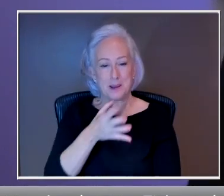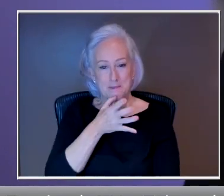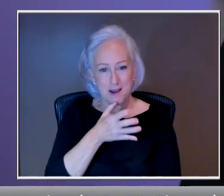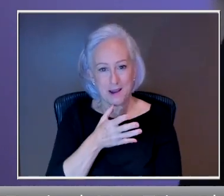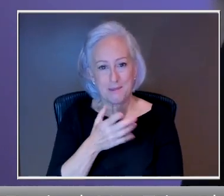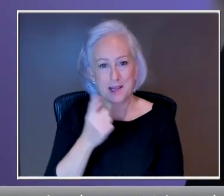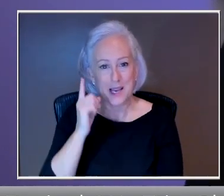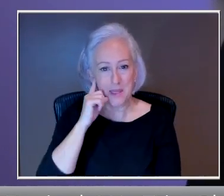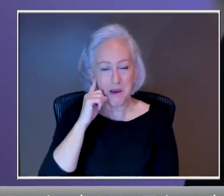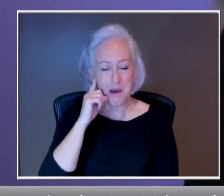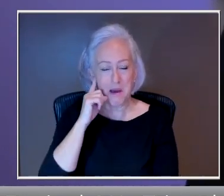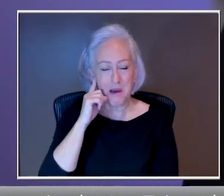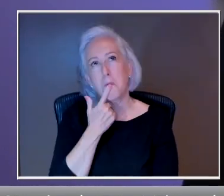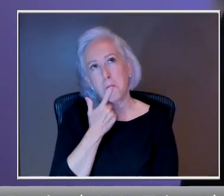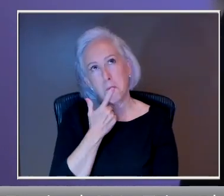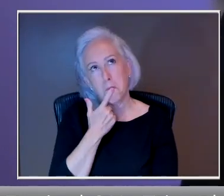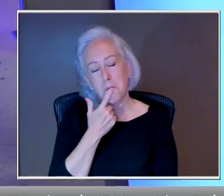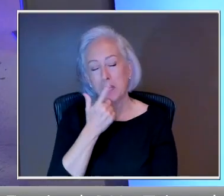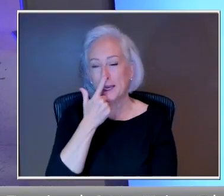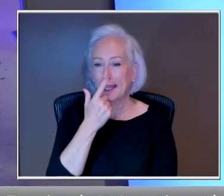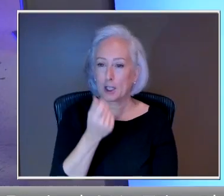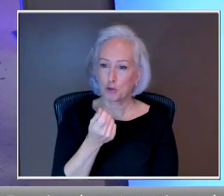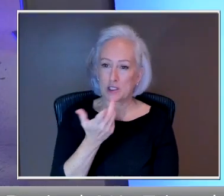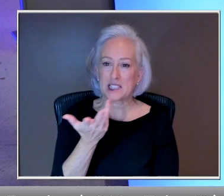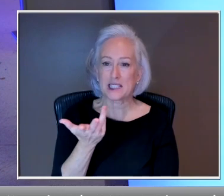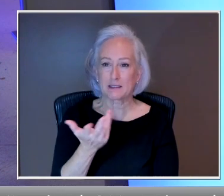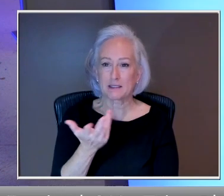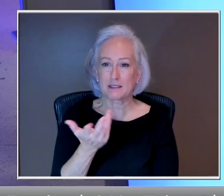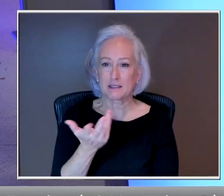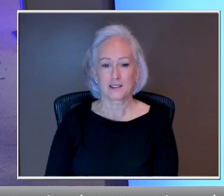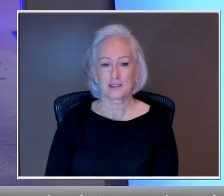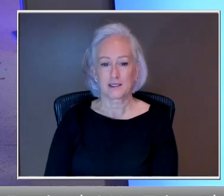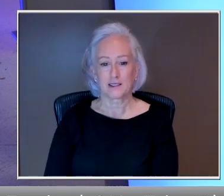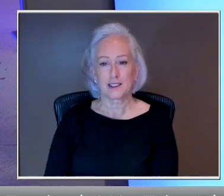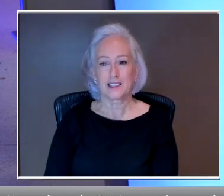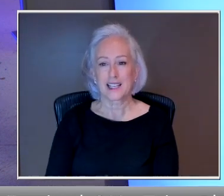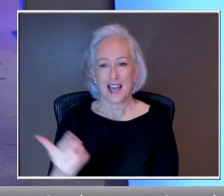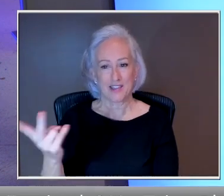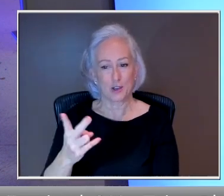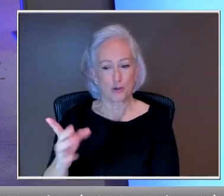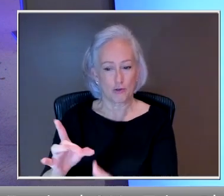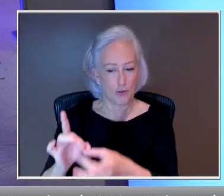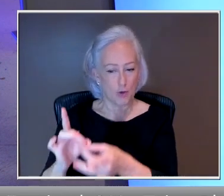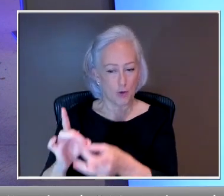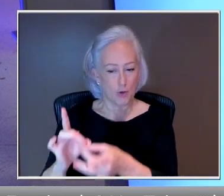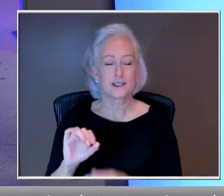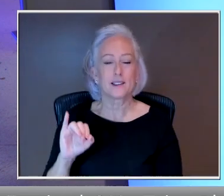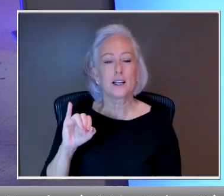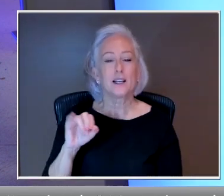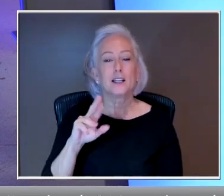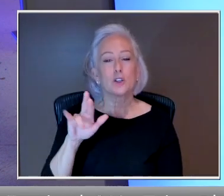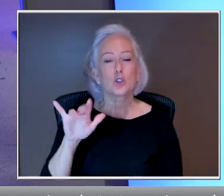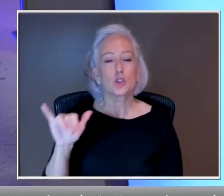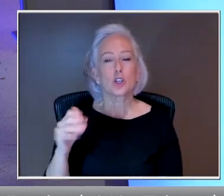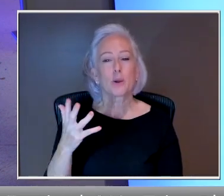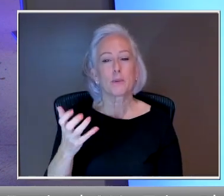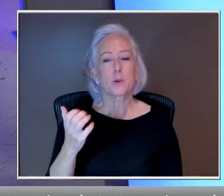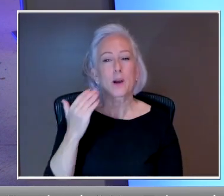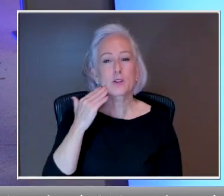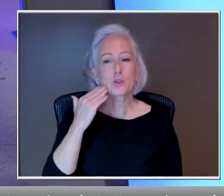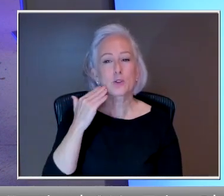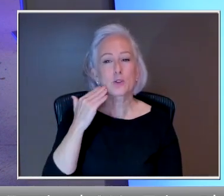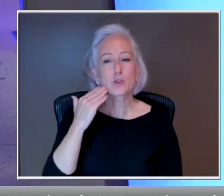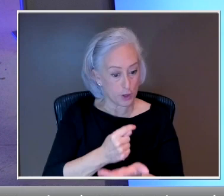like, huh, interesting. They were so bonded. Yeah. Jeremy Yenster has a question. He wants to know if the treatment or future